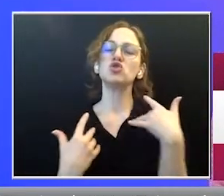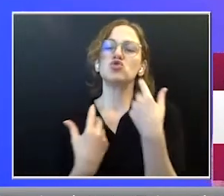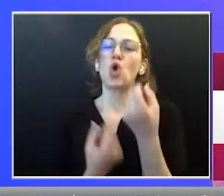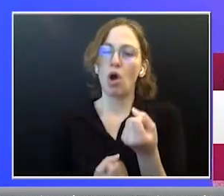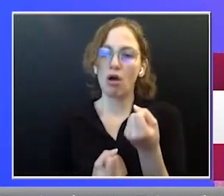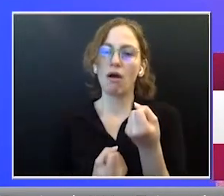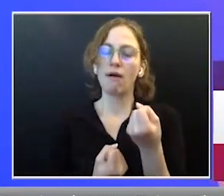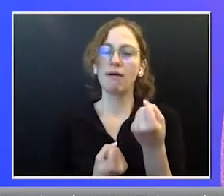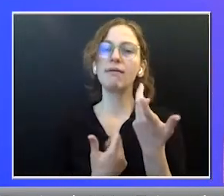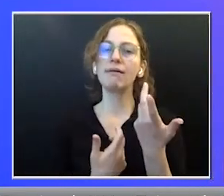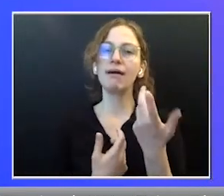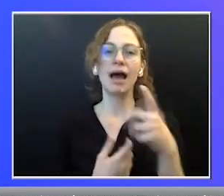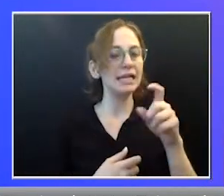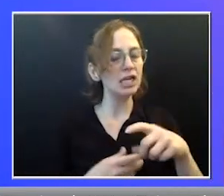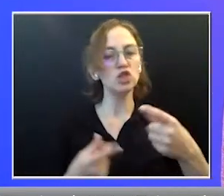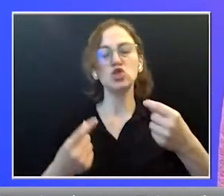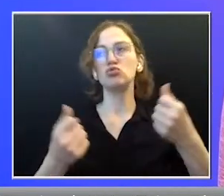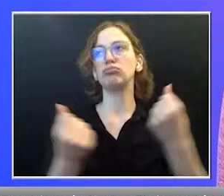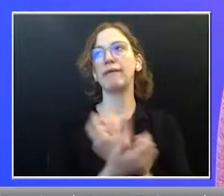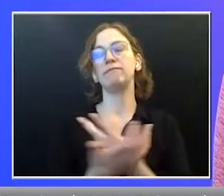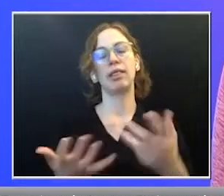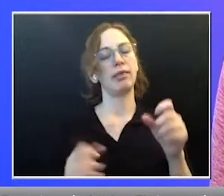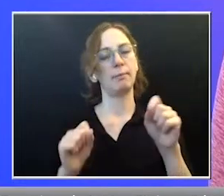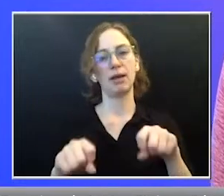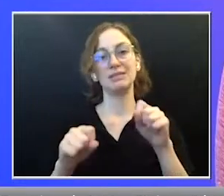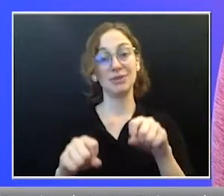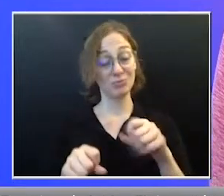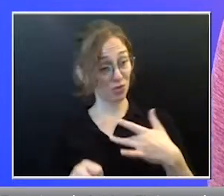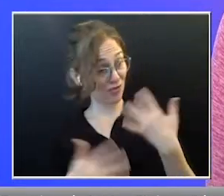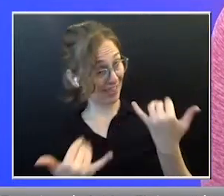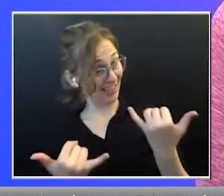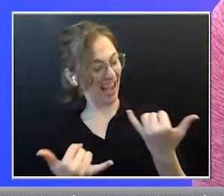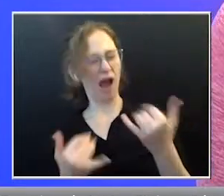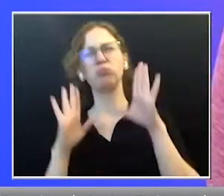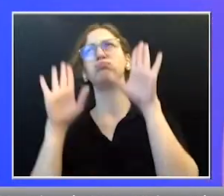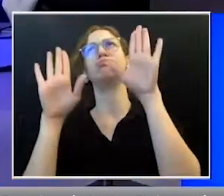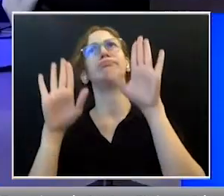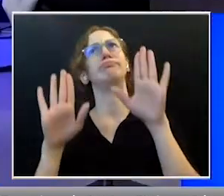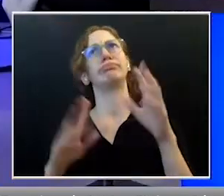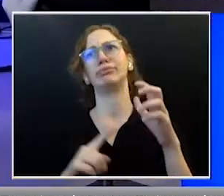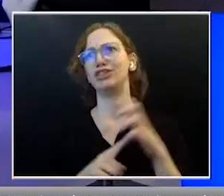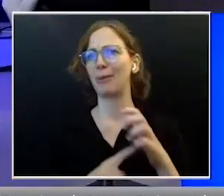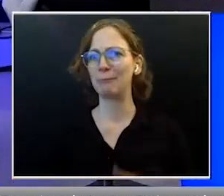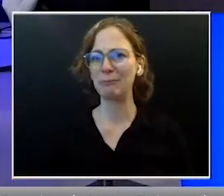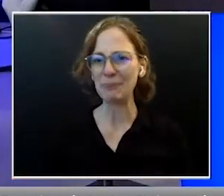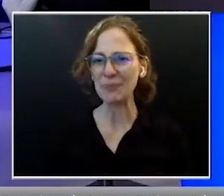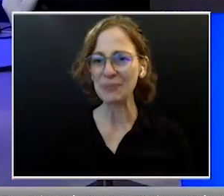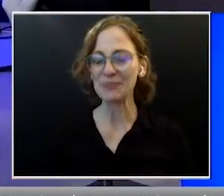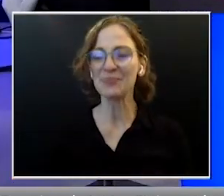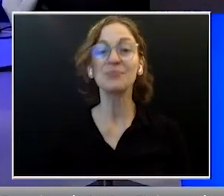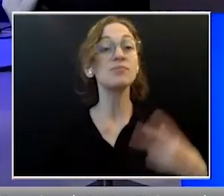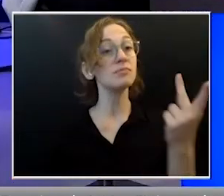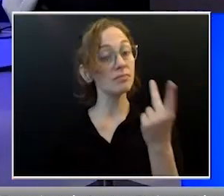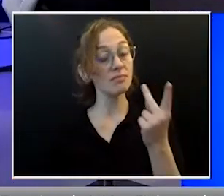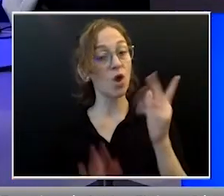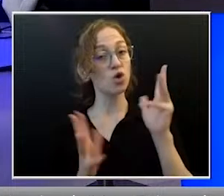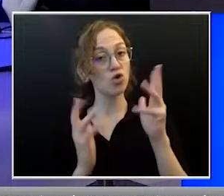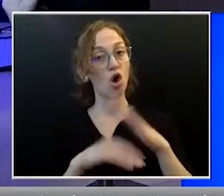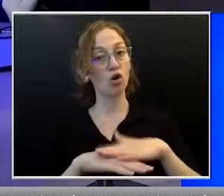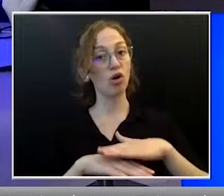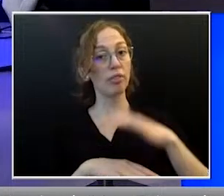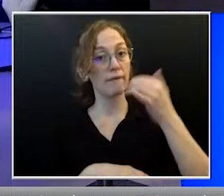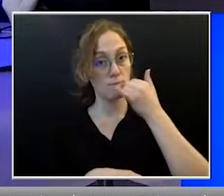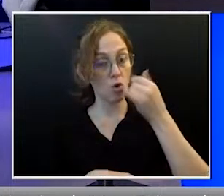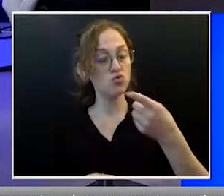do possible. And how are you feeling today? Wonderful. Wonderful. When we talked on the phone, you said you were feeling better now than you even